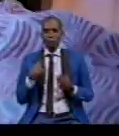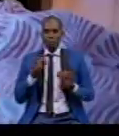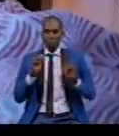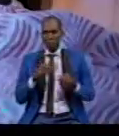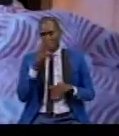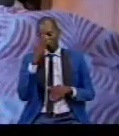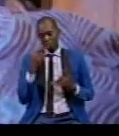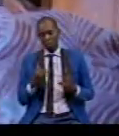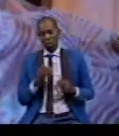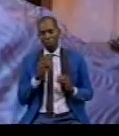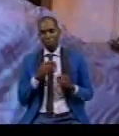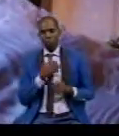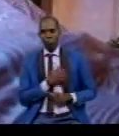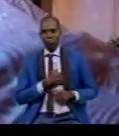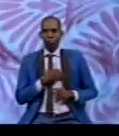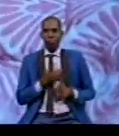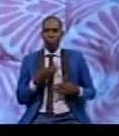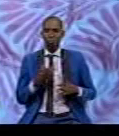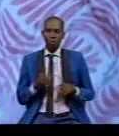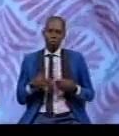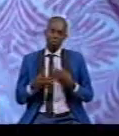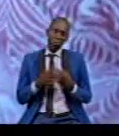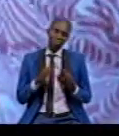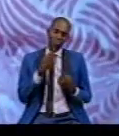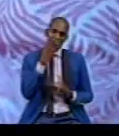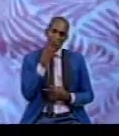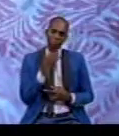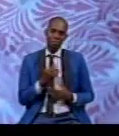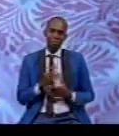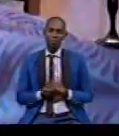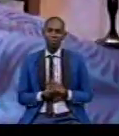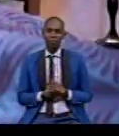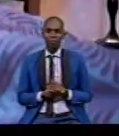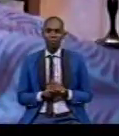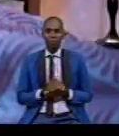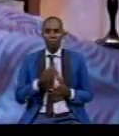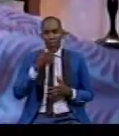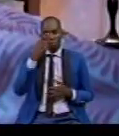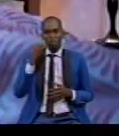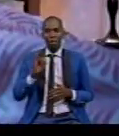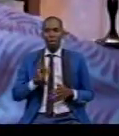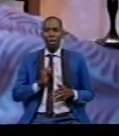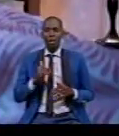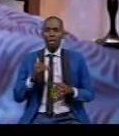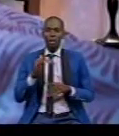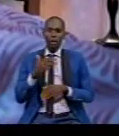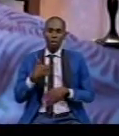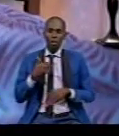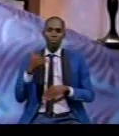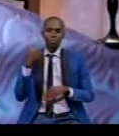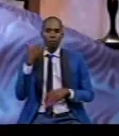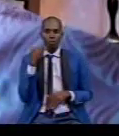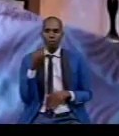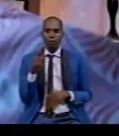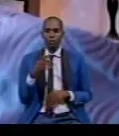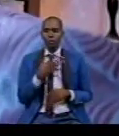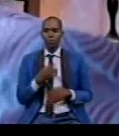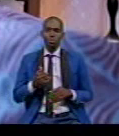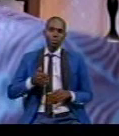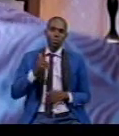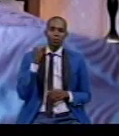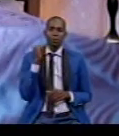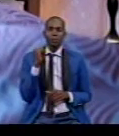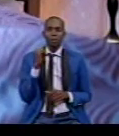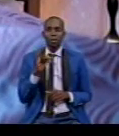For who? Be it confirmed in your life in Jesus' name. We're coming to point number